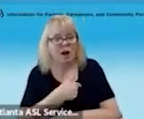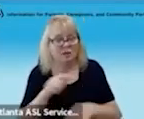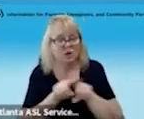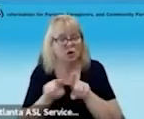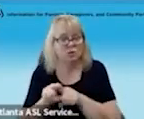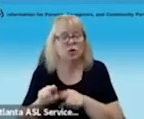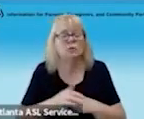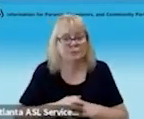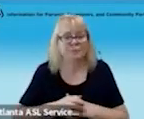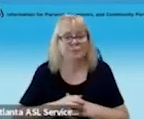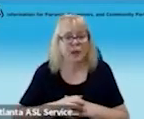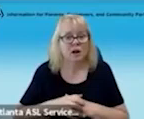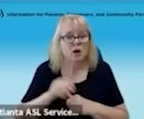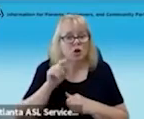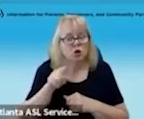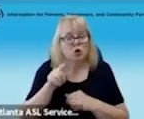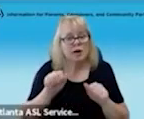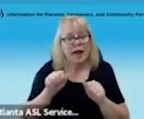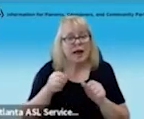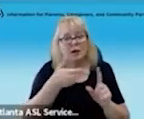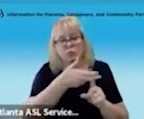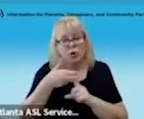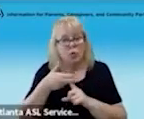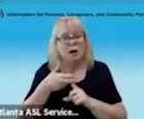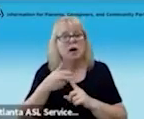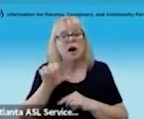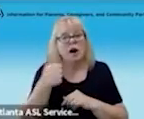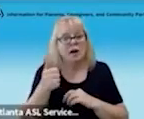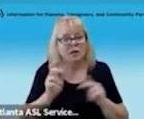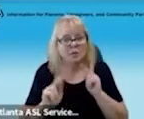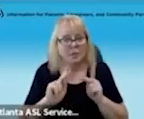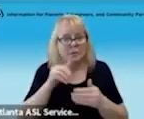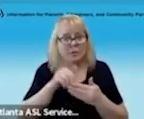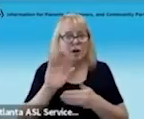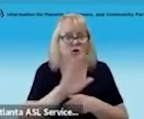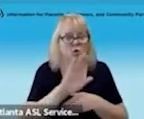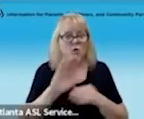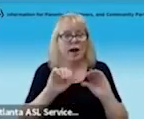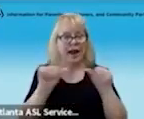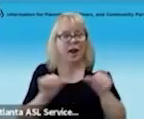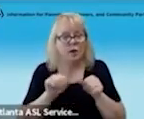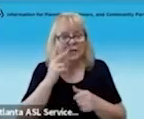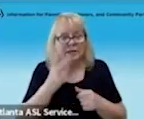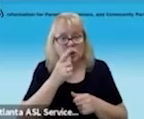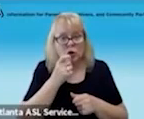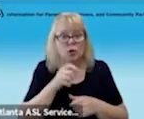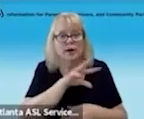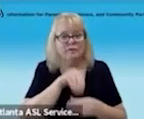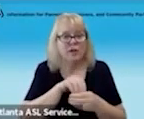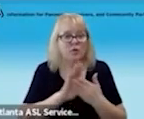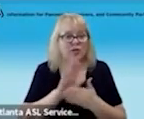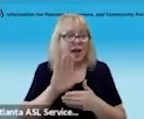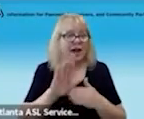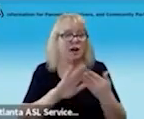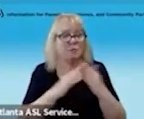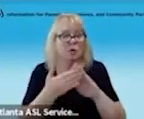you bring the food? And then I tried to write a couple more grants to support that kind of thing. So this is a true partnership within your area